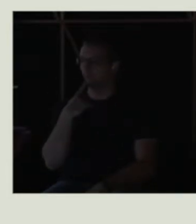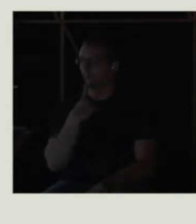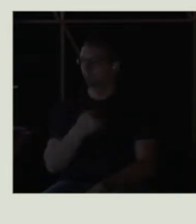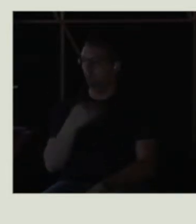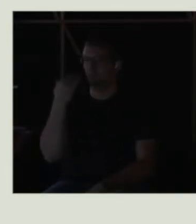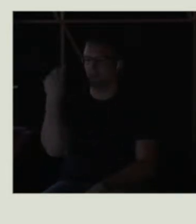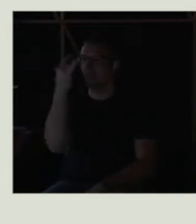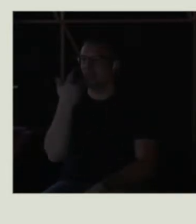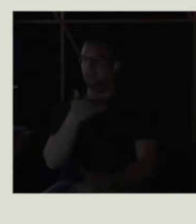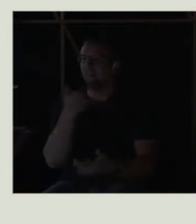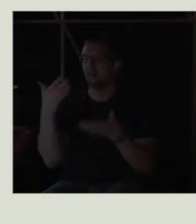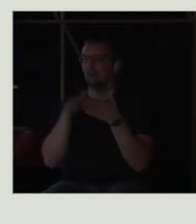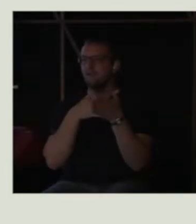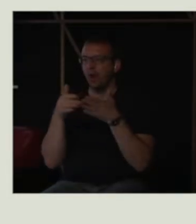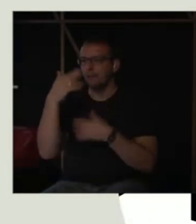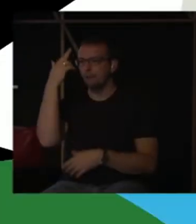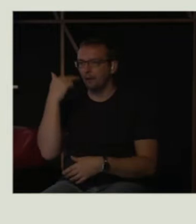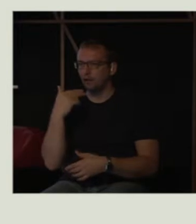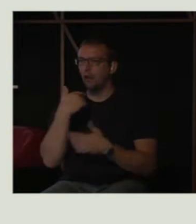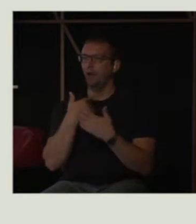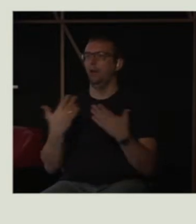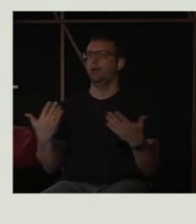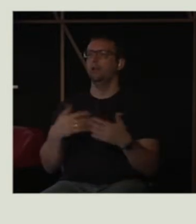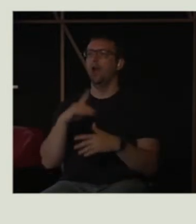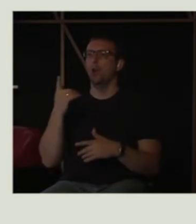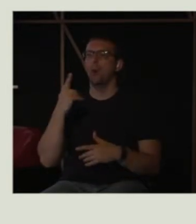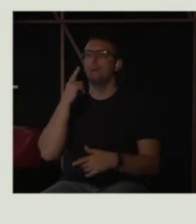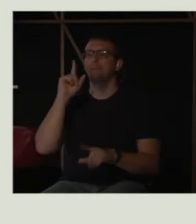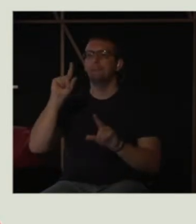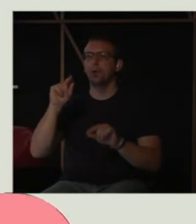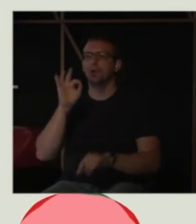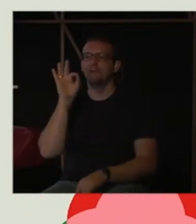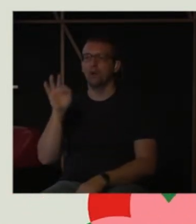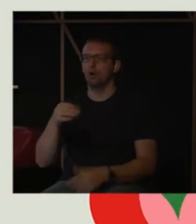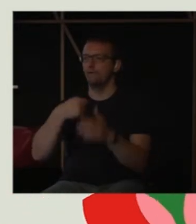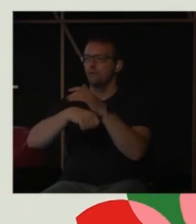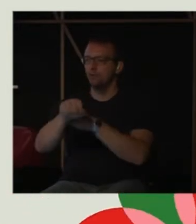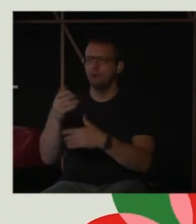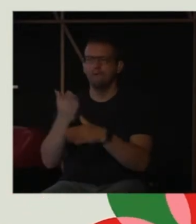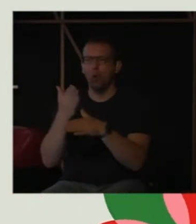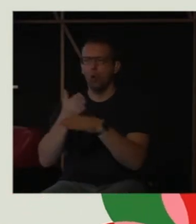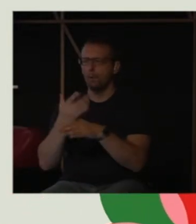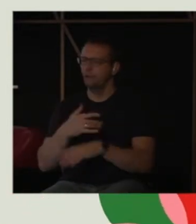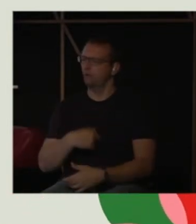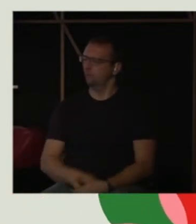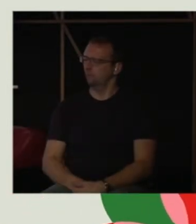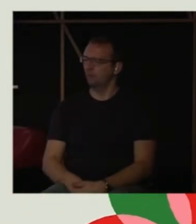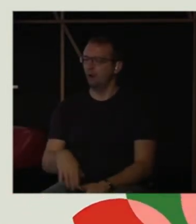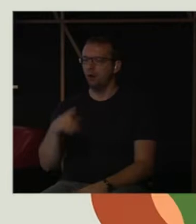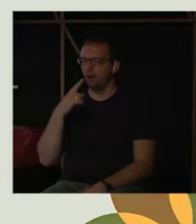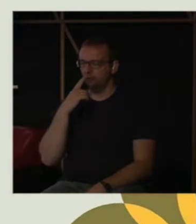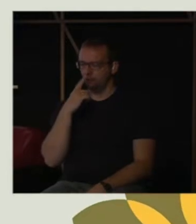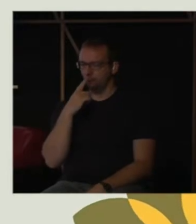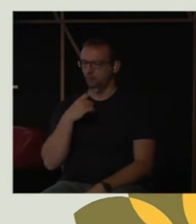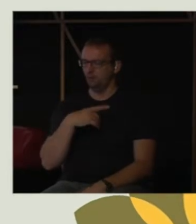to, especially in football. Colour blindness, or colour vision deficiency to give it its proper name, is the inability to see